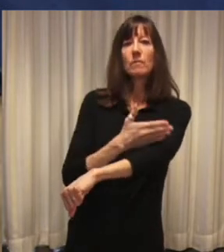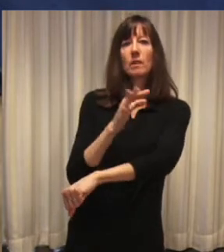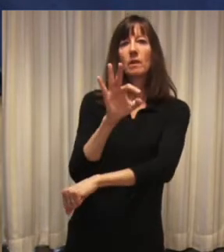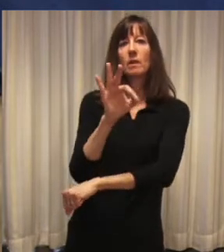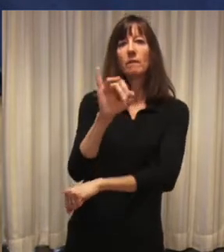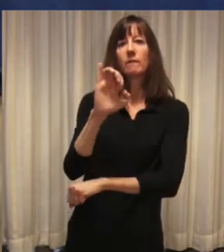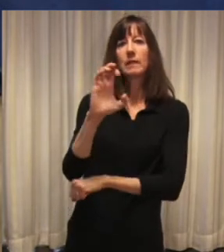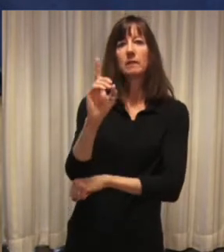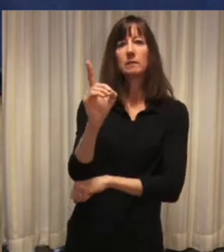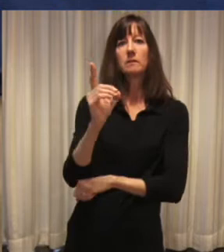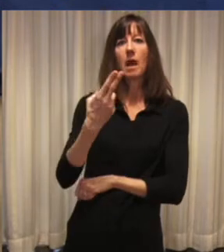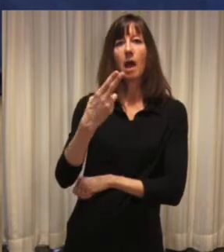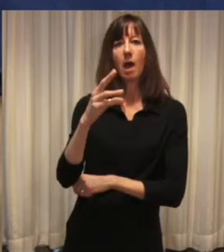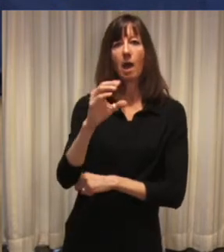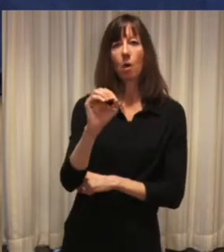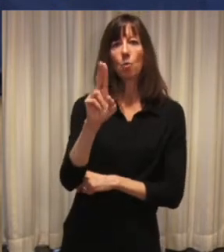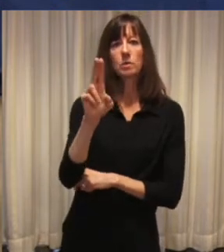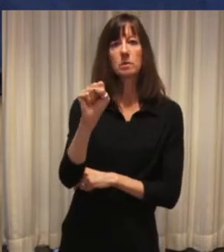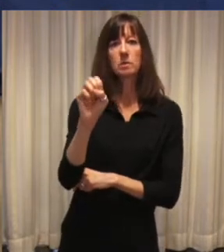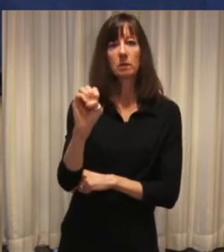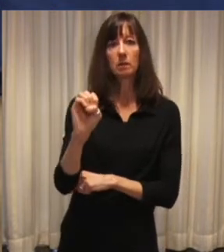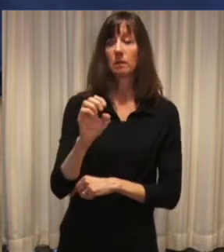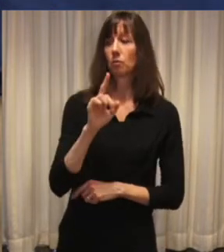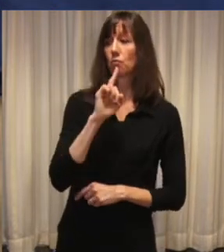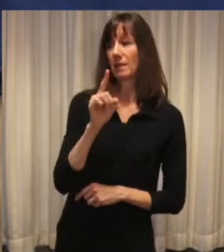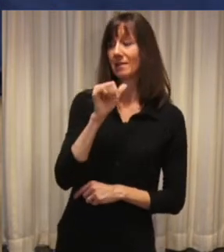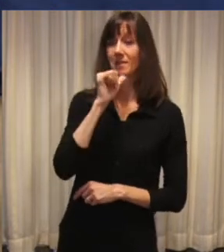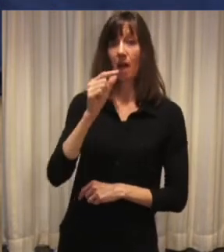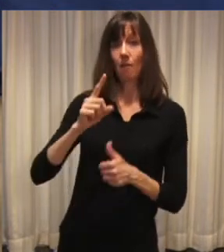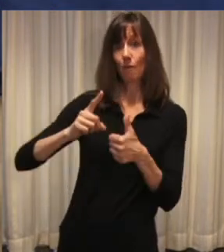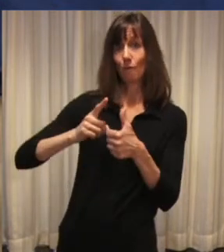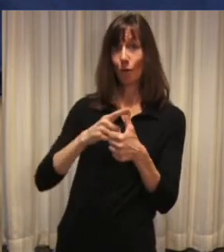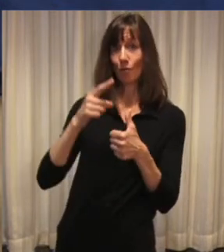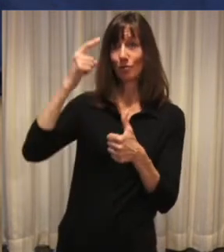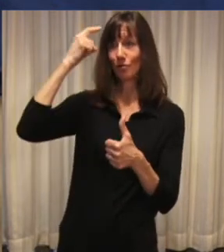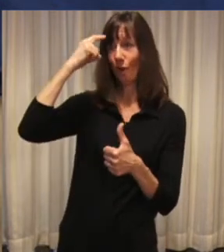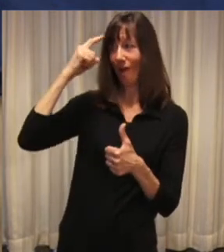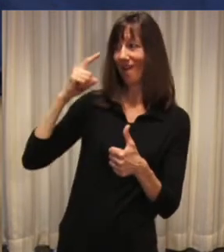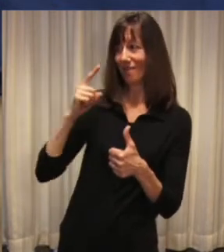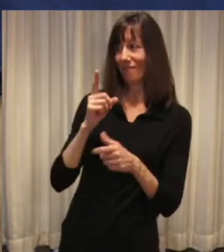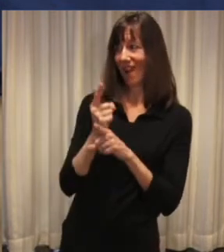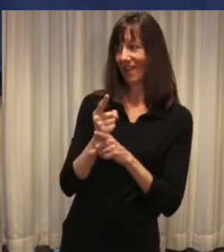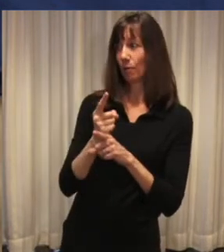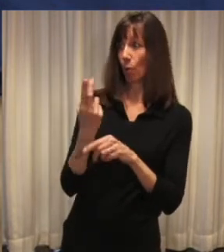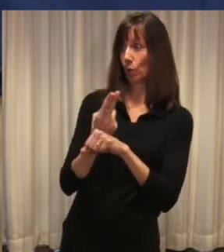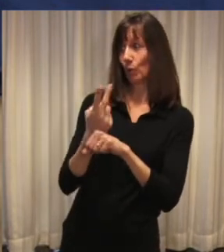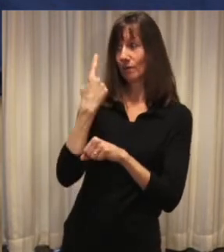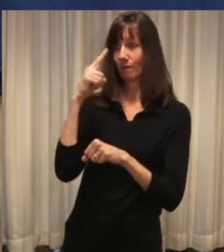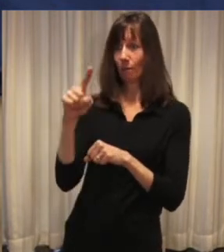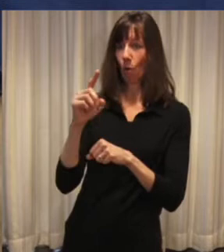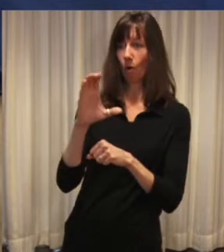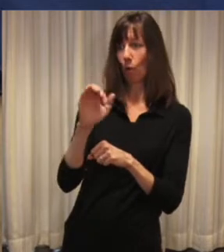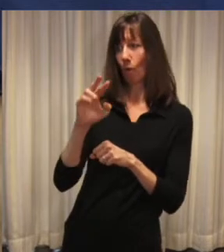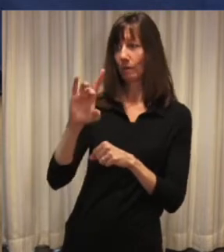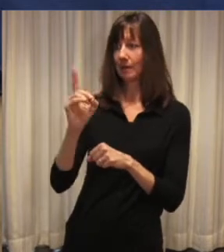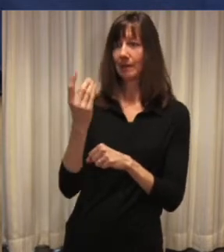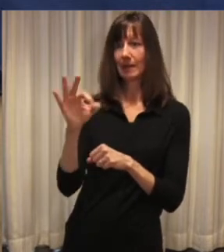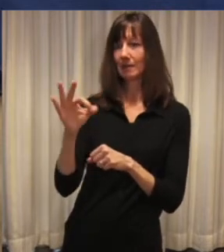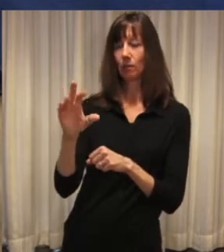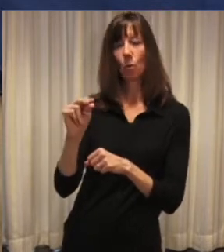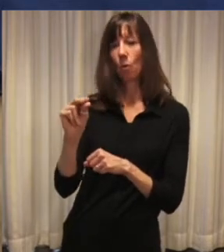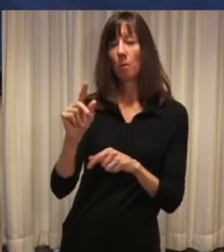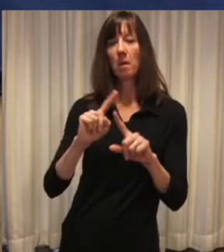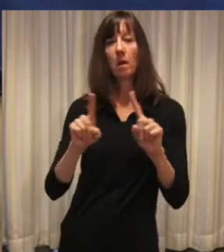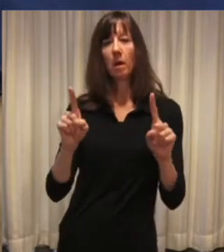thought of what might be used for. So I recognize that, and I know a few things. You know, one, this is a few